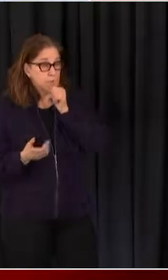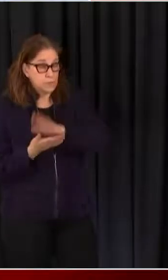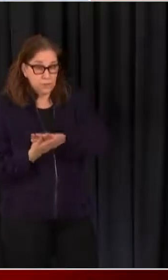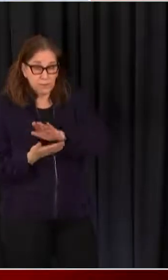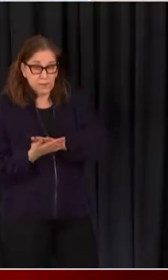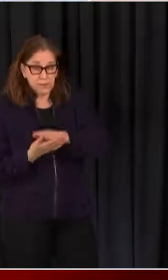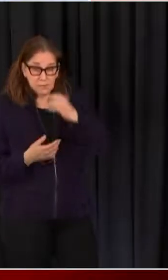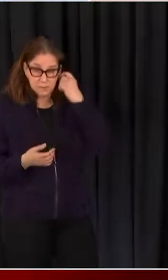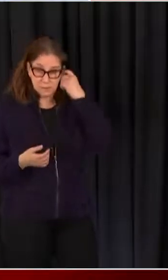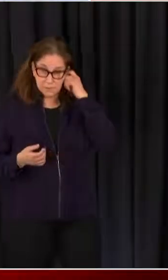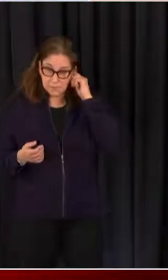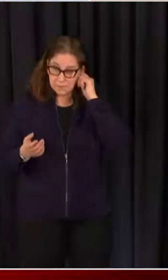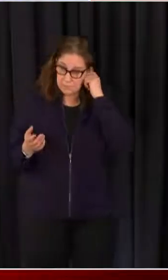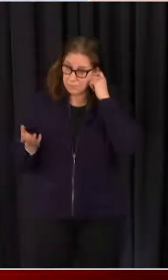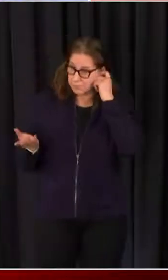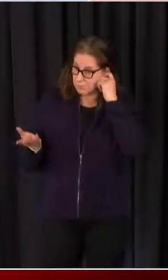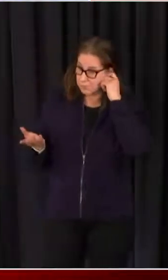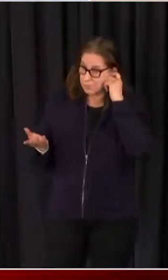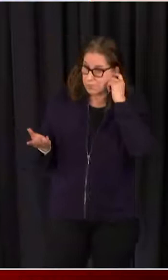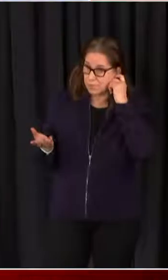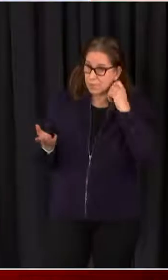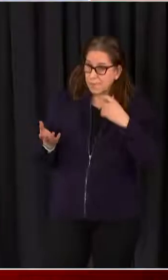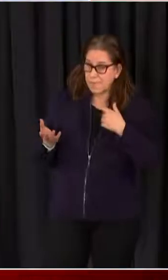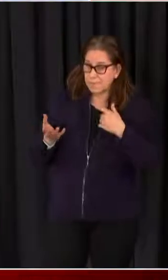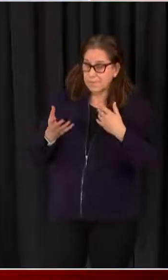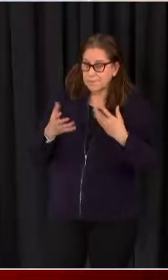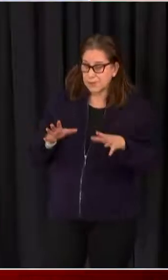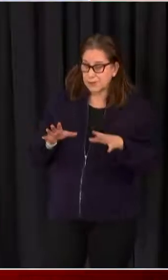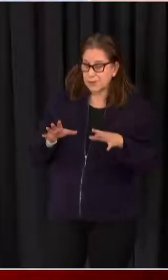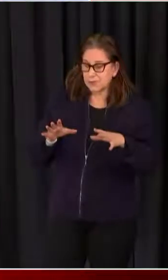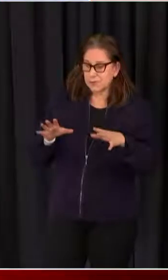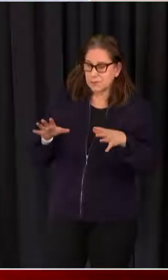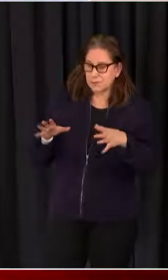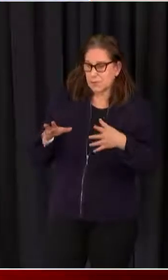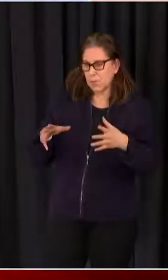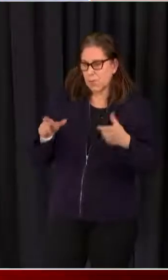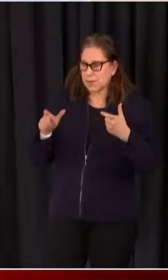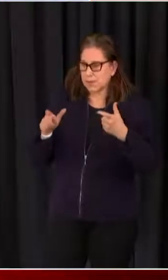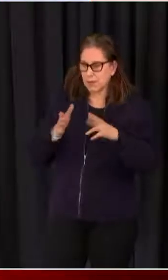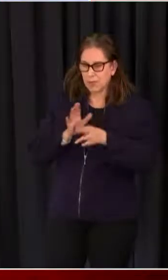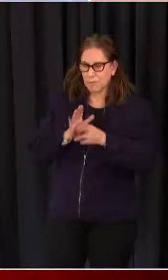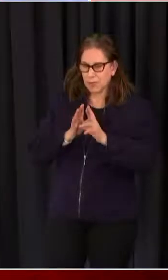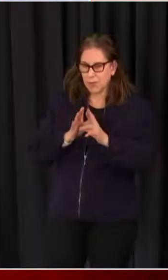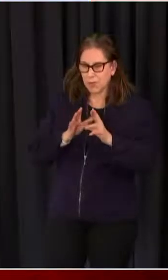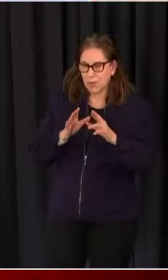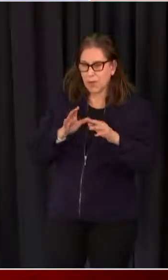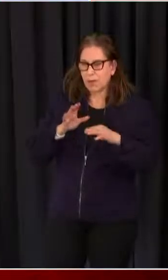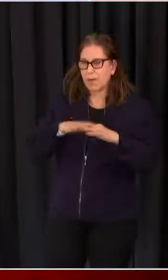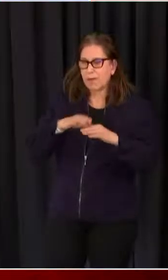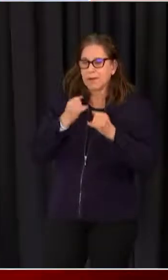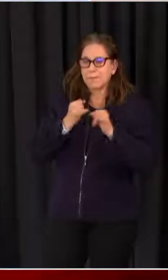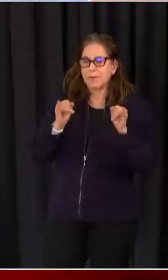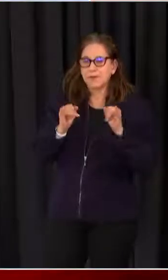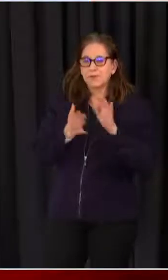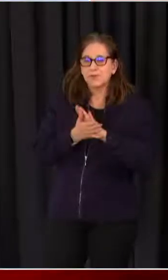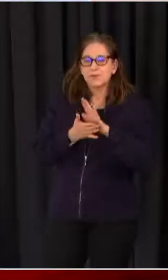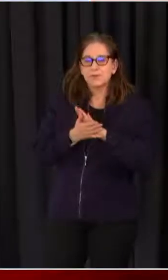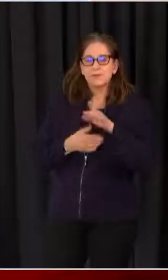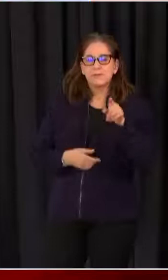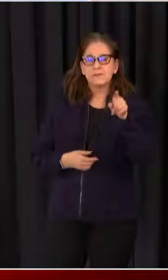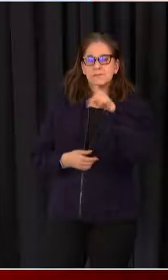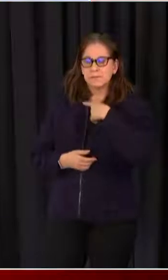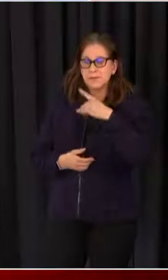you know, we did a kind of a quick review of the independent schools early on. I